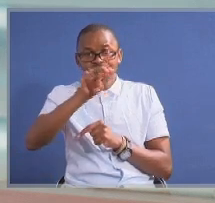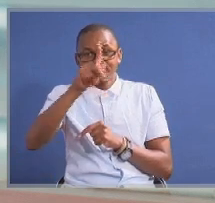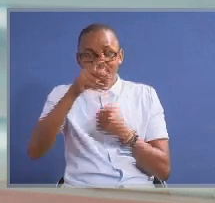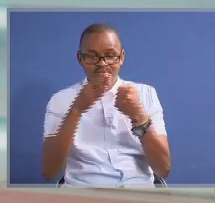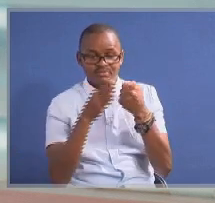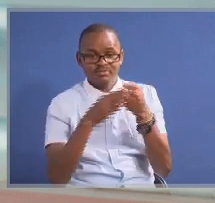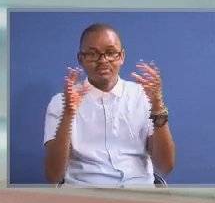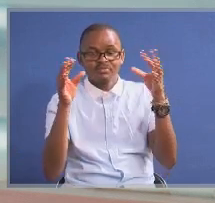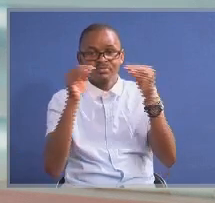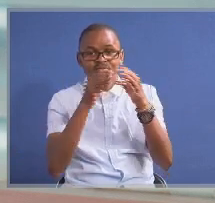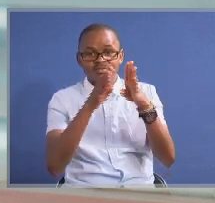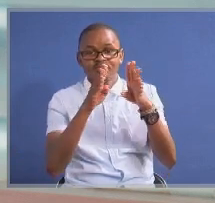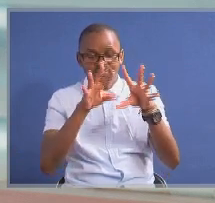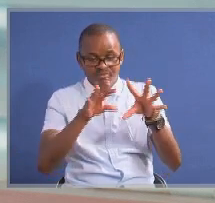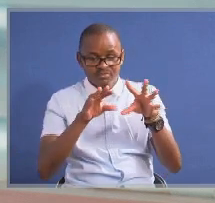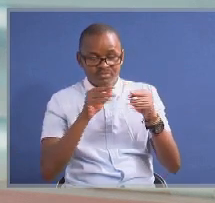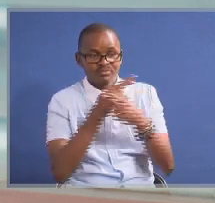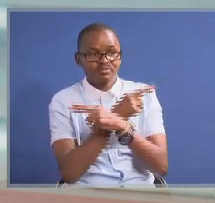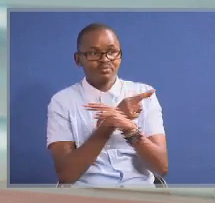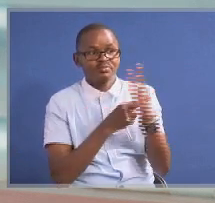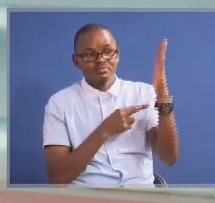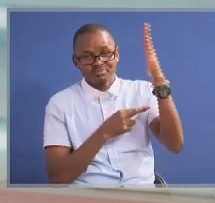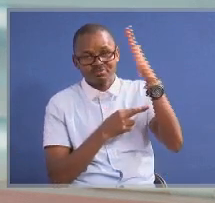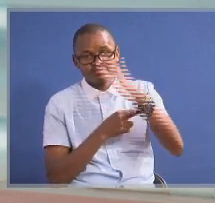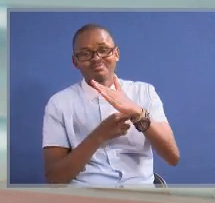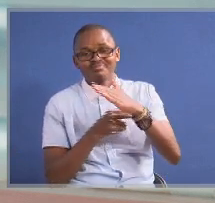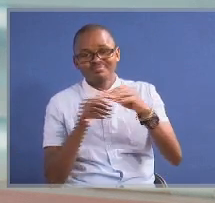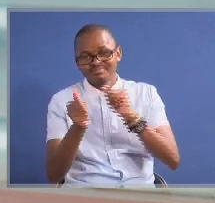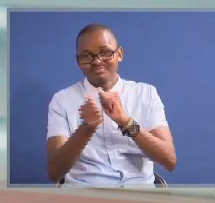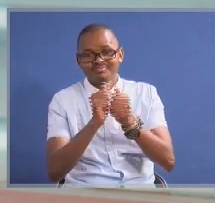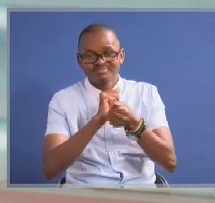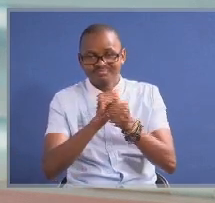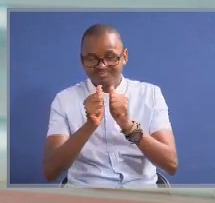9th Summit. Allow me to take this short break. We'll come back with the latest in the world of sports.